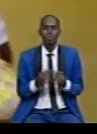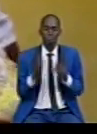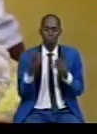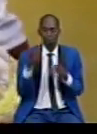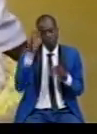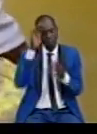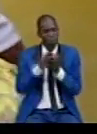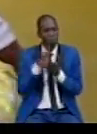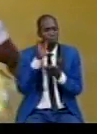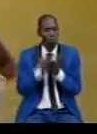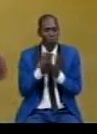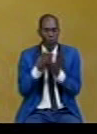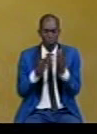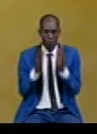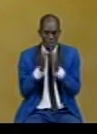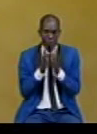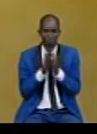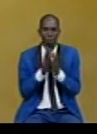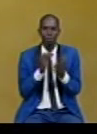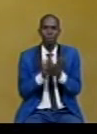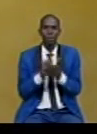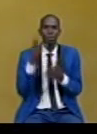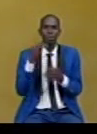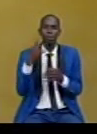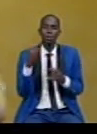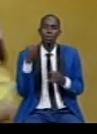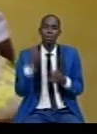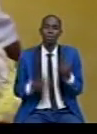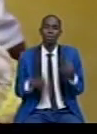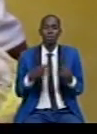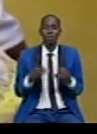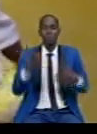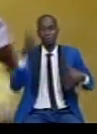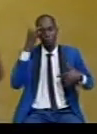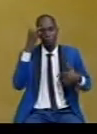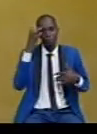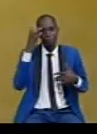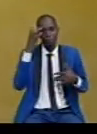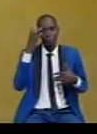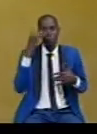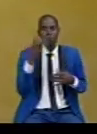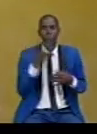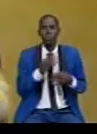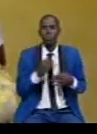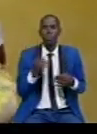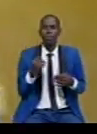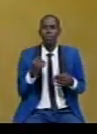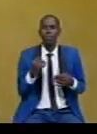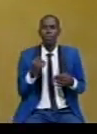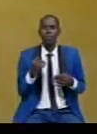is the beginning of the sickness. The sickness started. I went to office. I can't